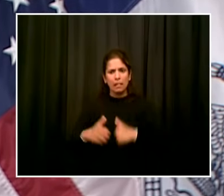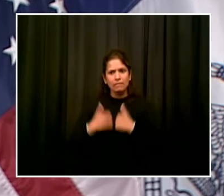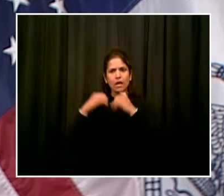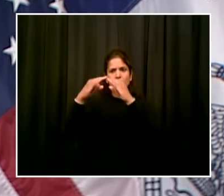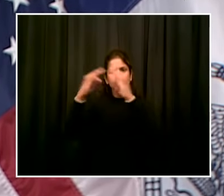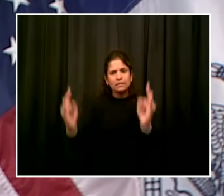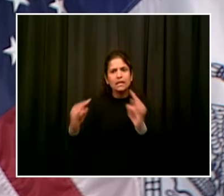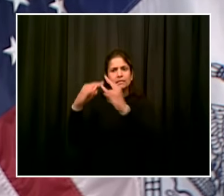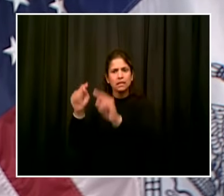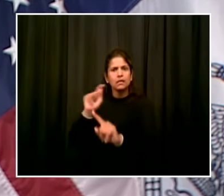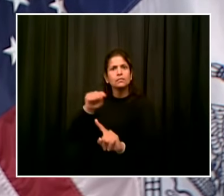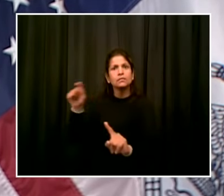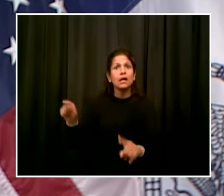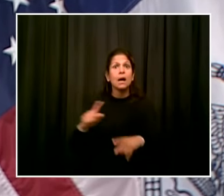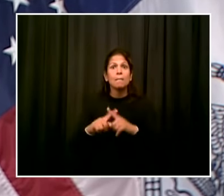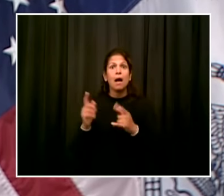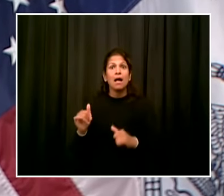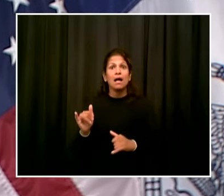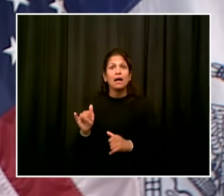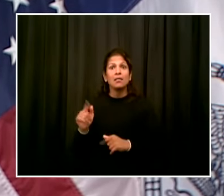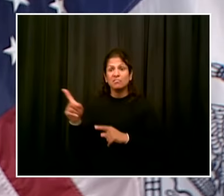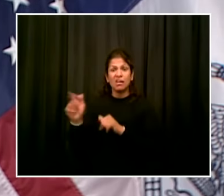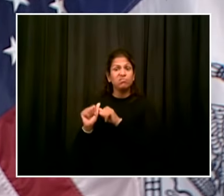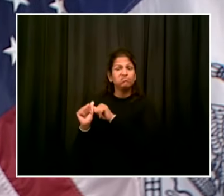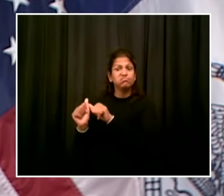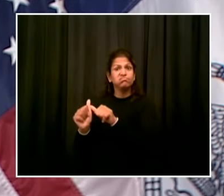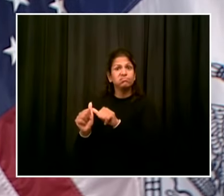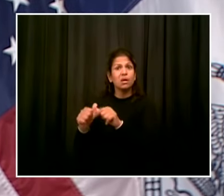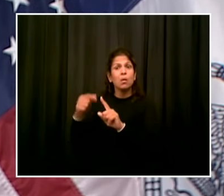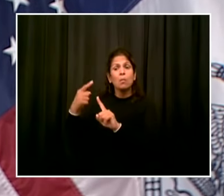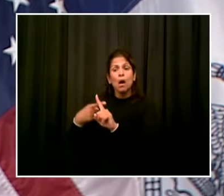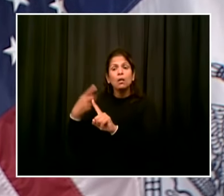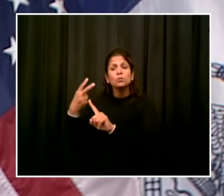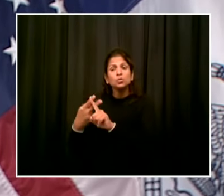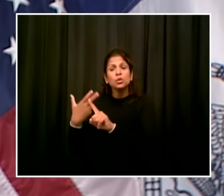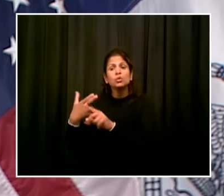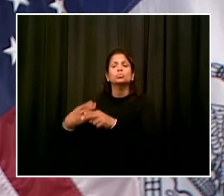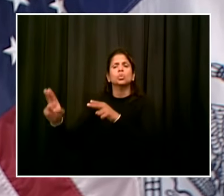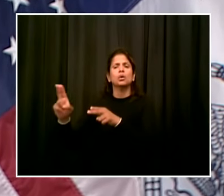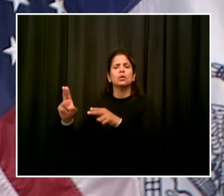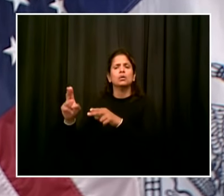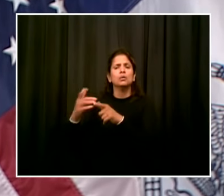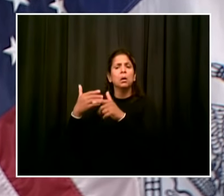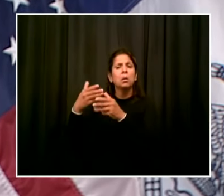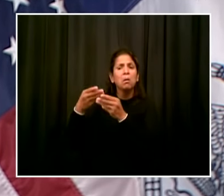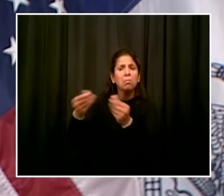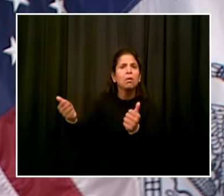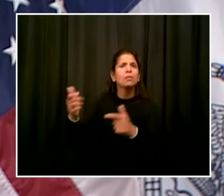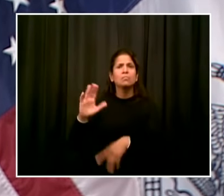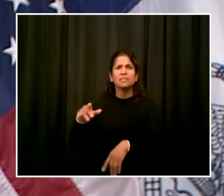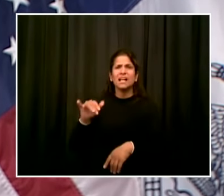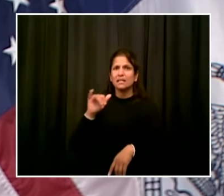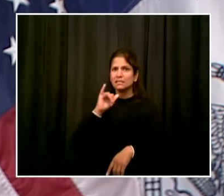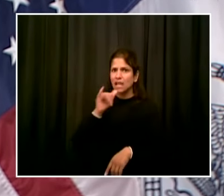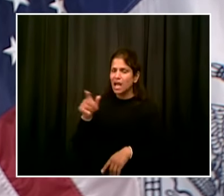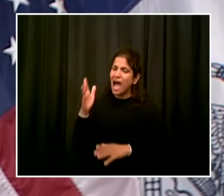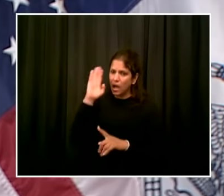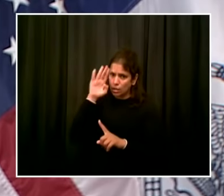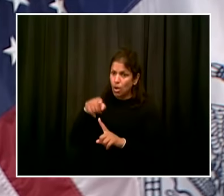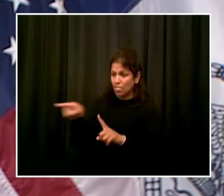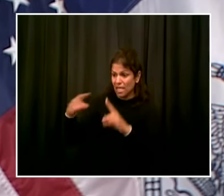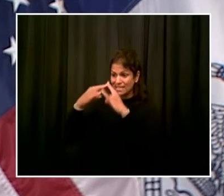turn them into permanent dwelling places all over the city, and they weren't safe and it didn't make sense. So we stopped that practice all over the city,